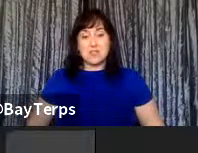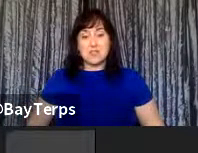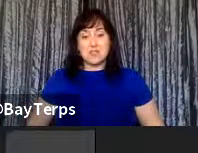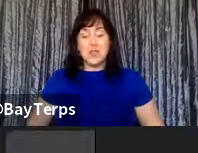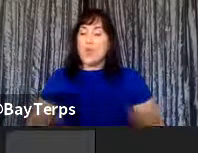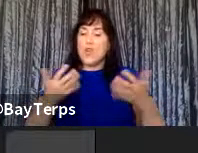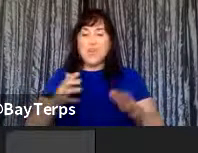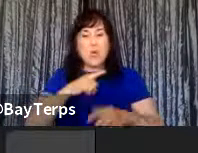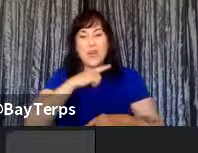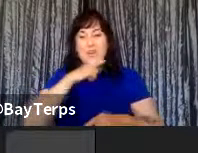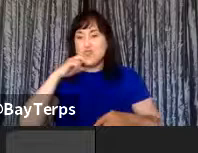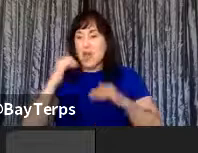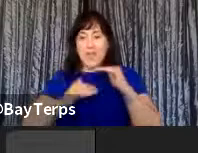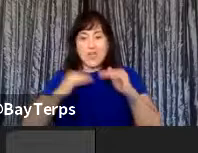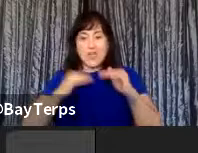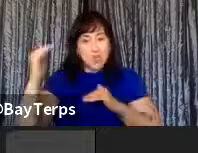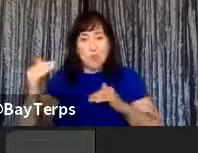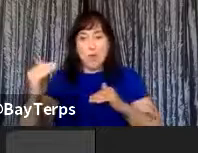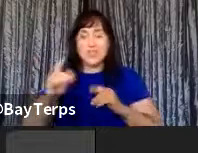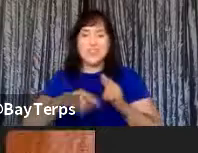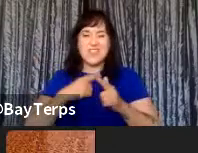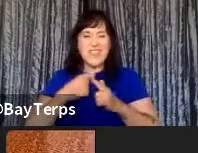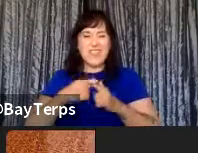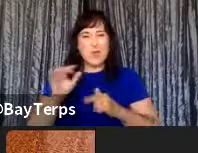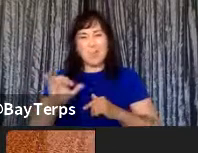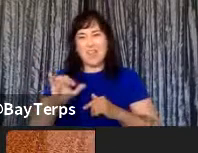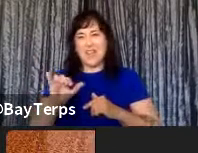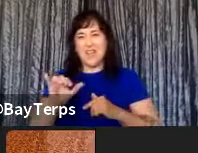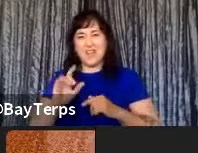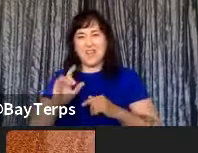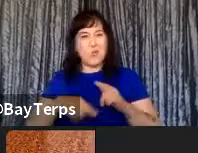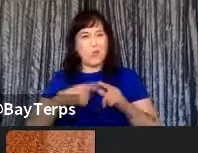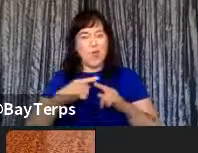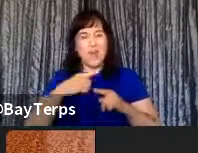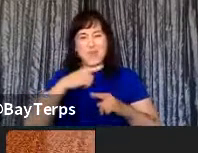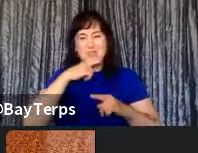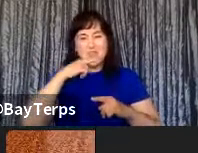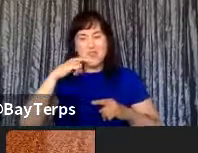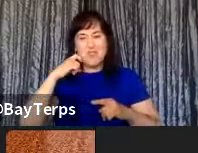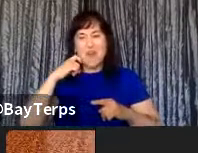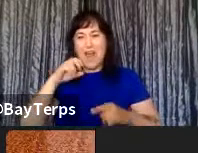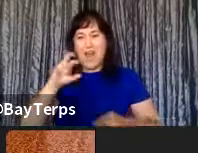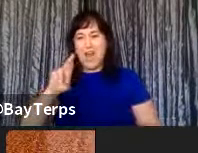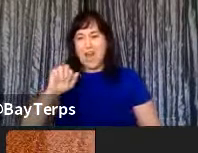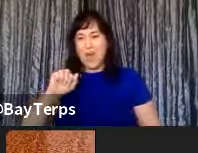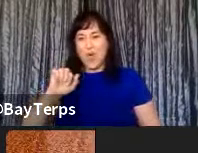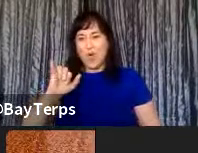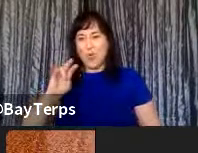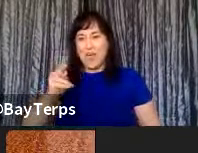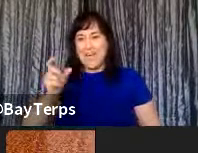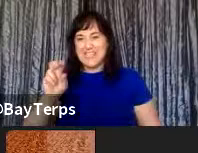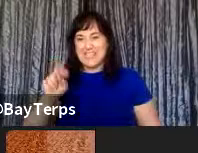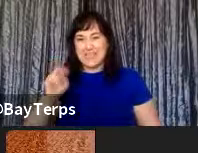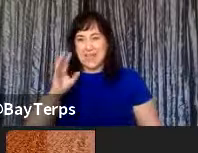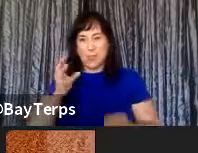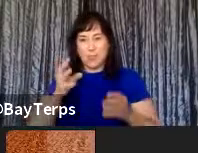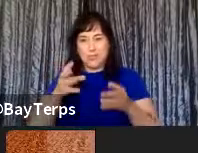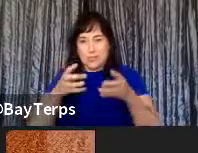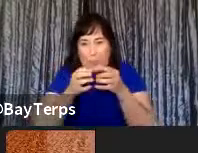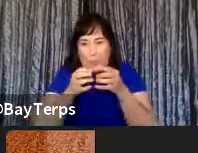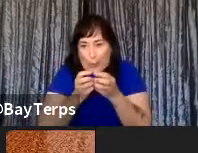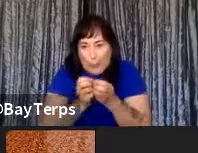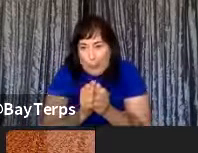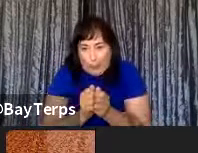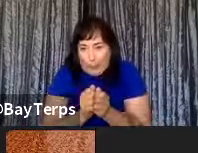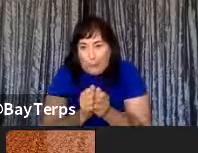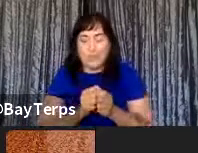or else it's going to be almost a little bit like when you dry a raisin. Think of a California raisin. It'll basically shrivel up completely. And